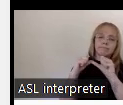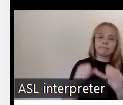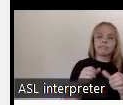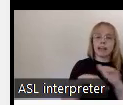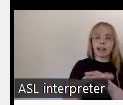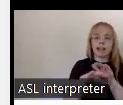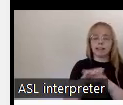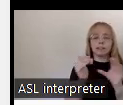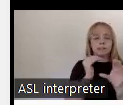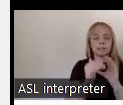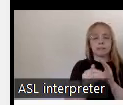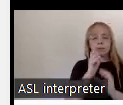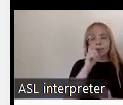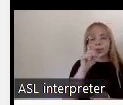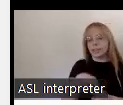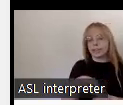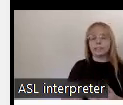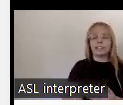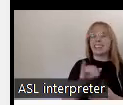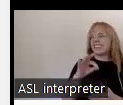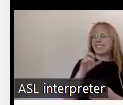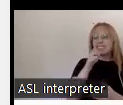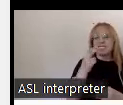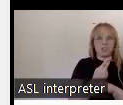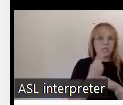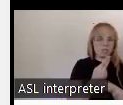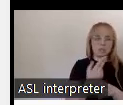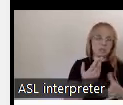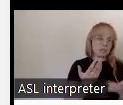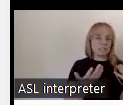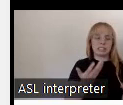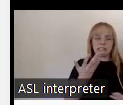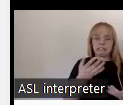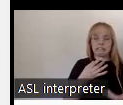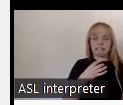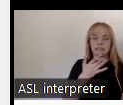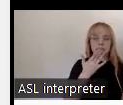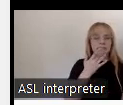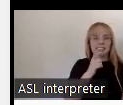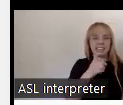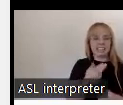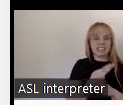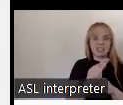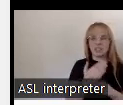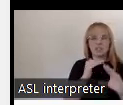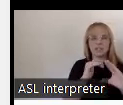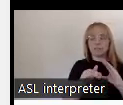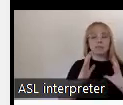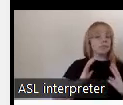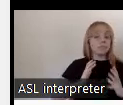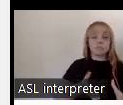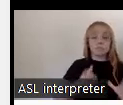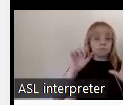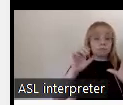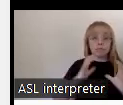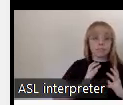to their email, or someone doesn't use their email or like to use their email for any reason. That's perfectly fine. The